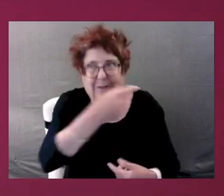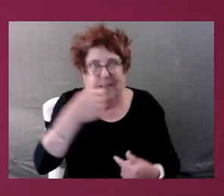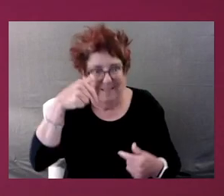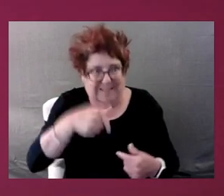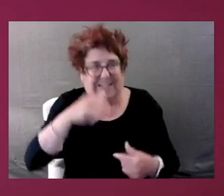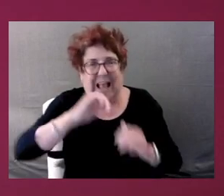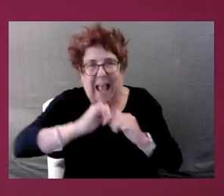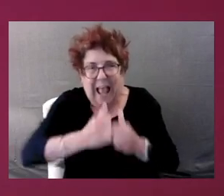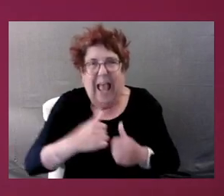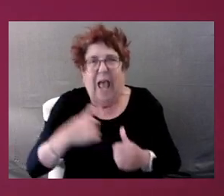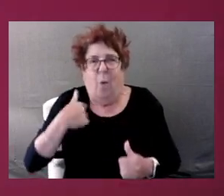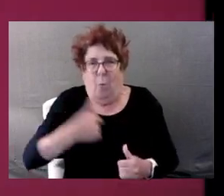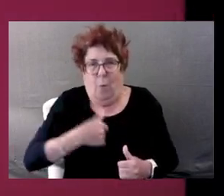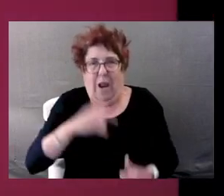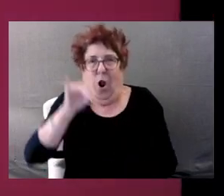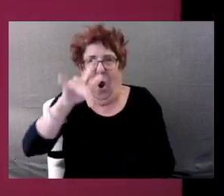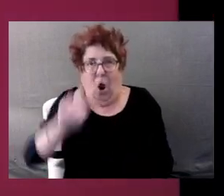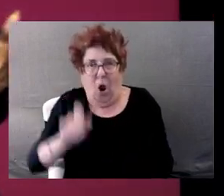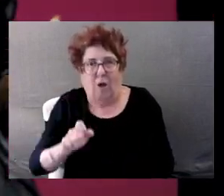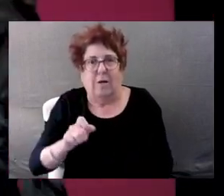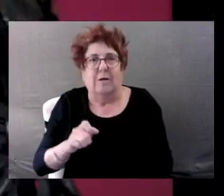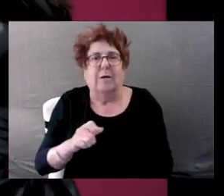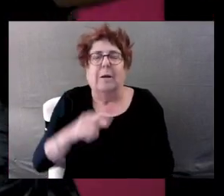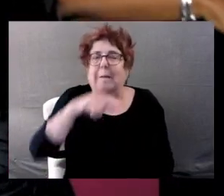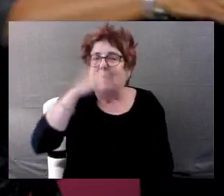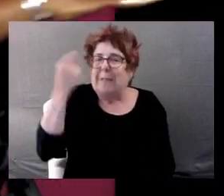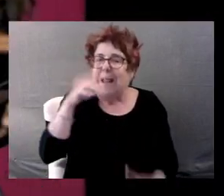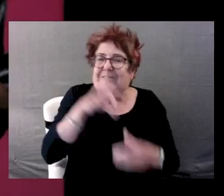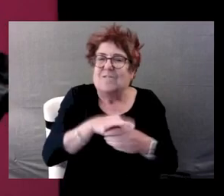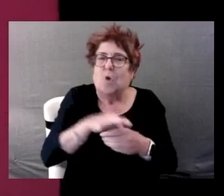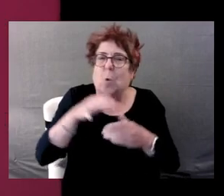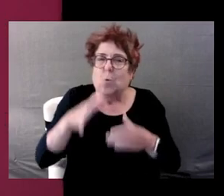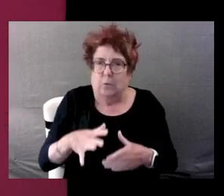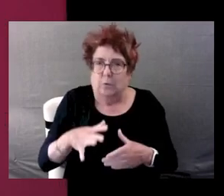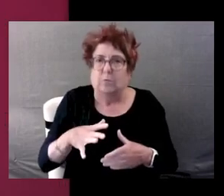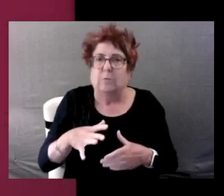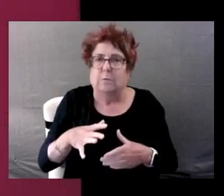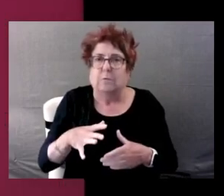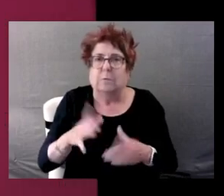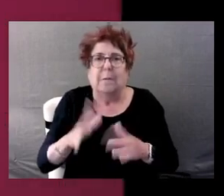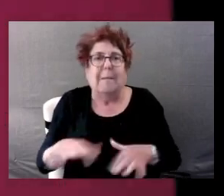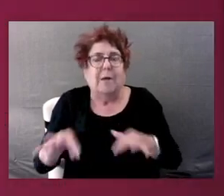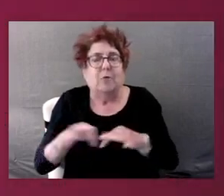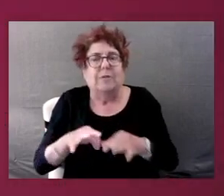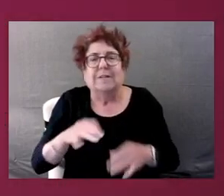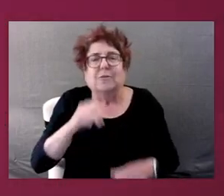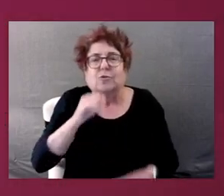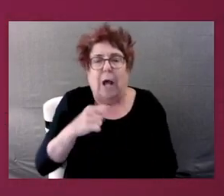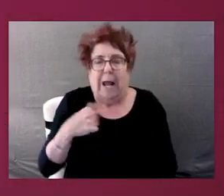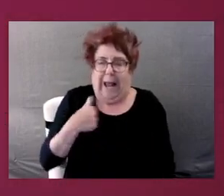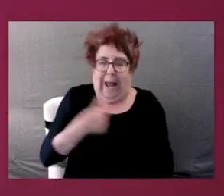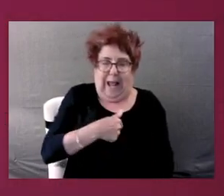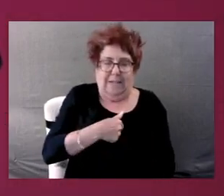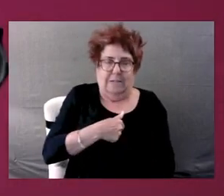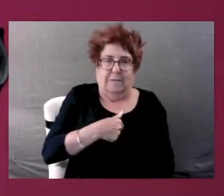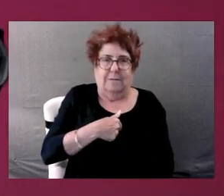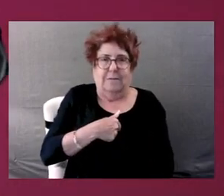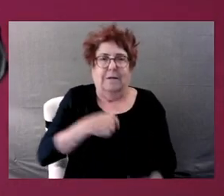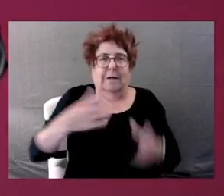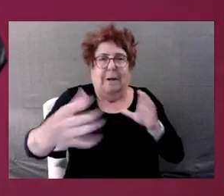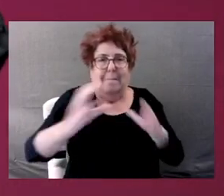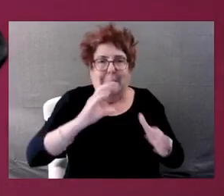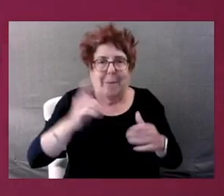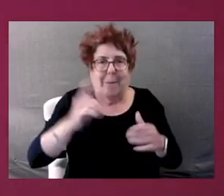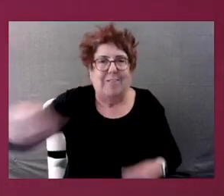voters matter, you will never see a phrase that we're talking to people like it's us versus them. It is always an inclusive language,